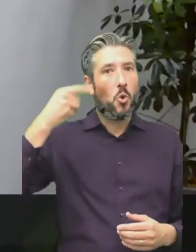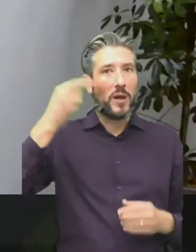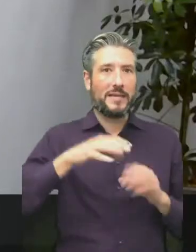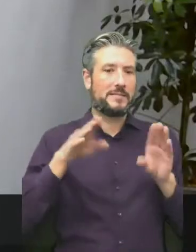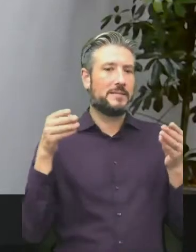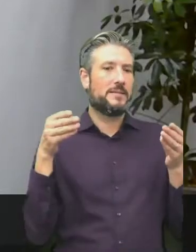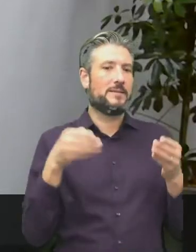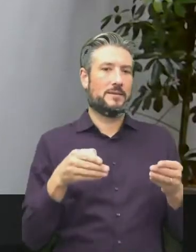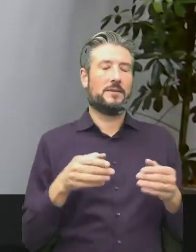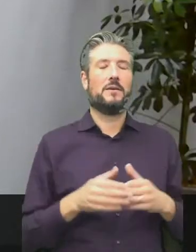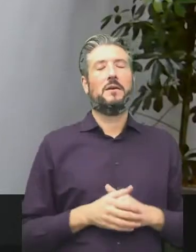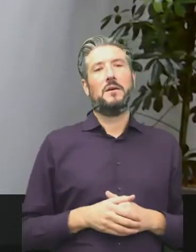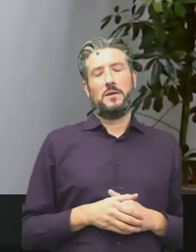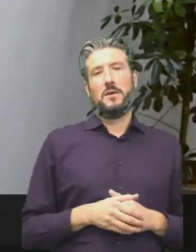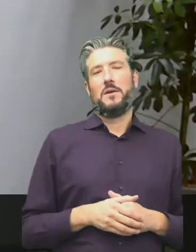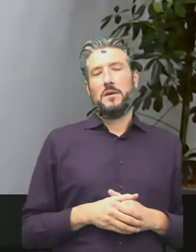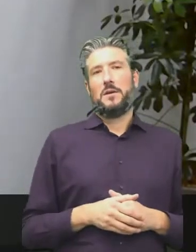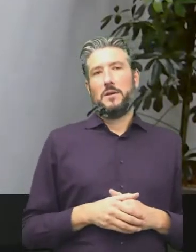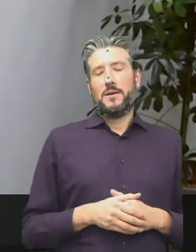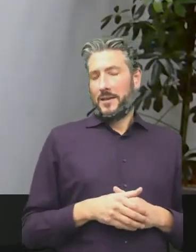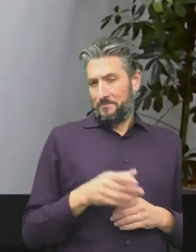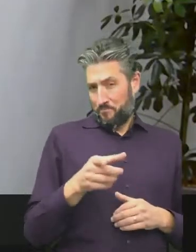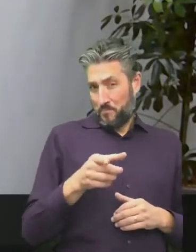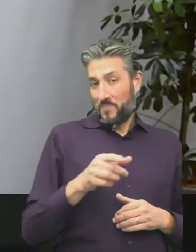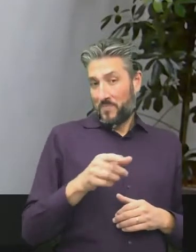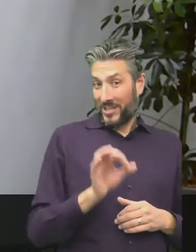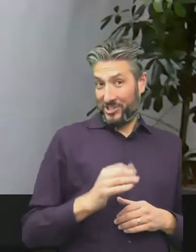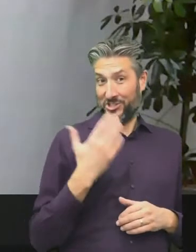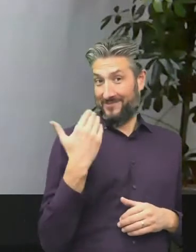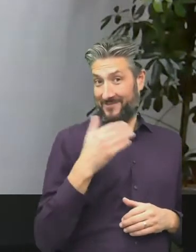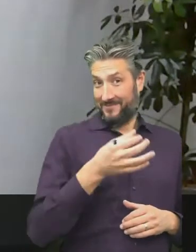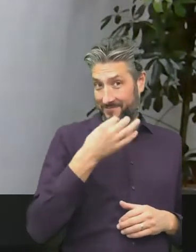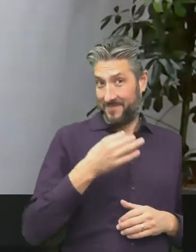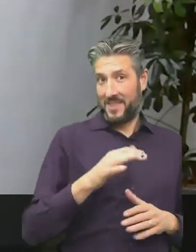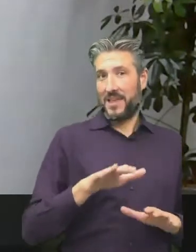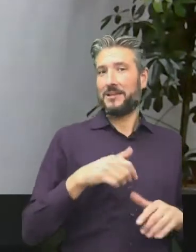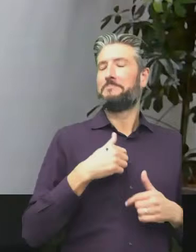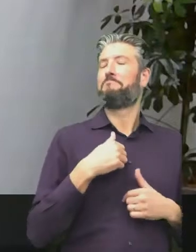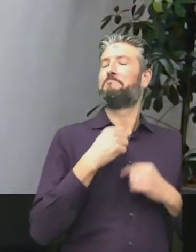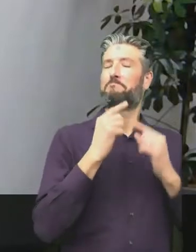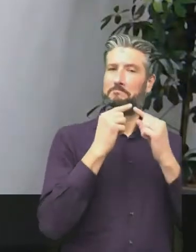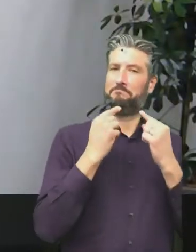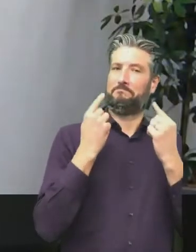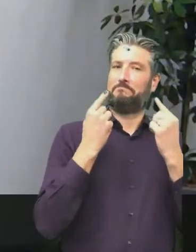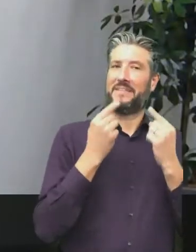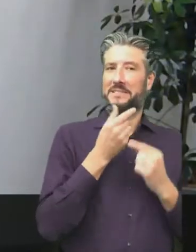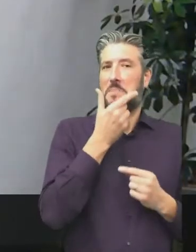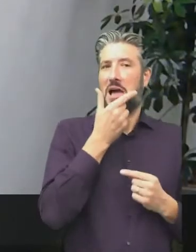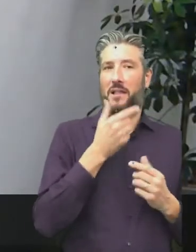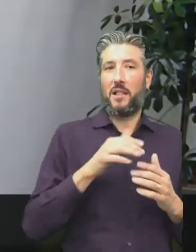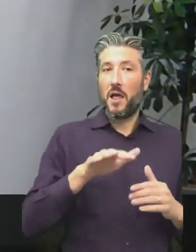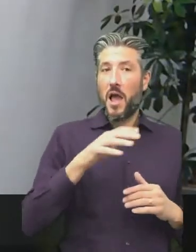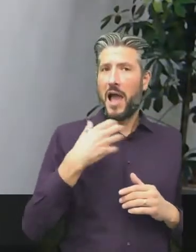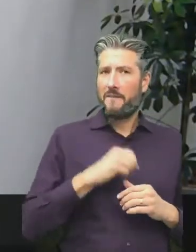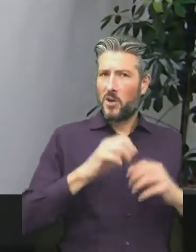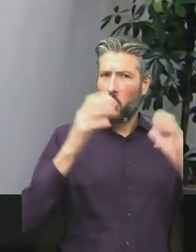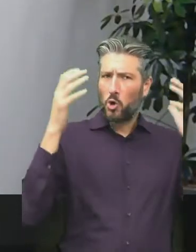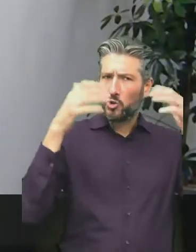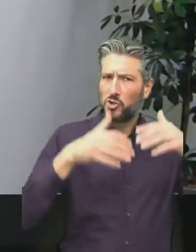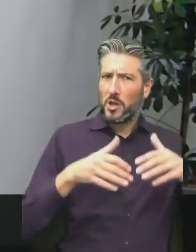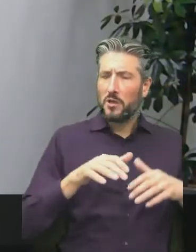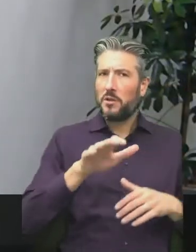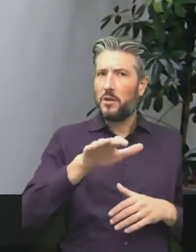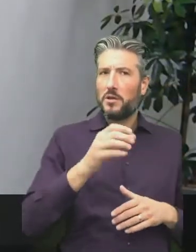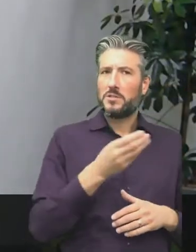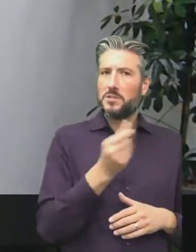one of the things that made me smile when you asked a question is we've, at a meeting I was at recently, there was a concern raised that some vehicles in London